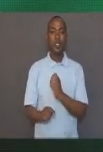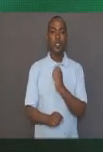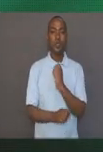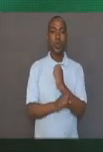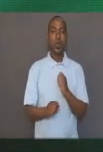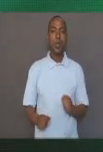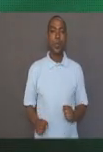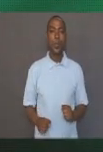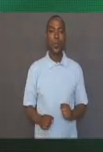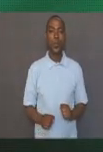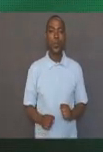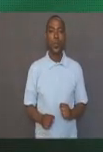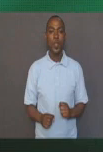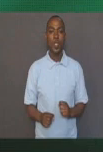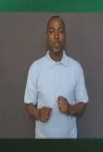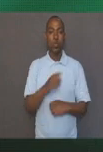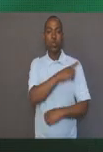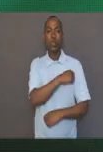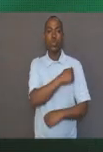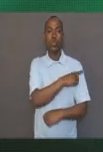purposely next to a hospital.